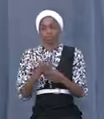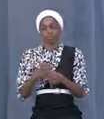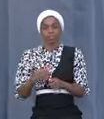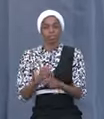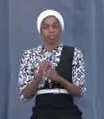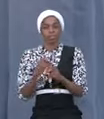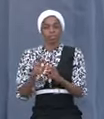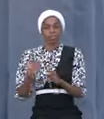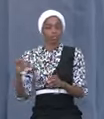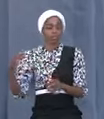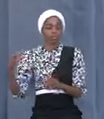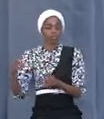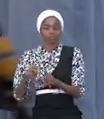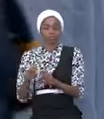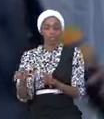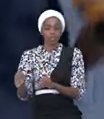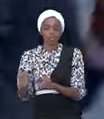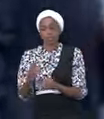Now listen.